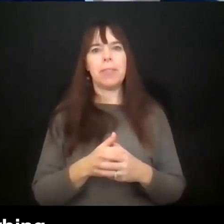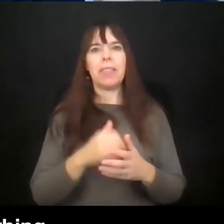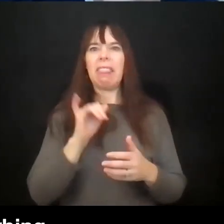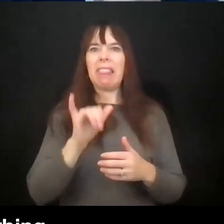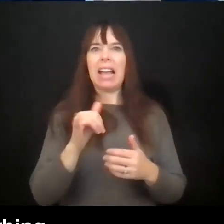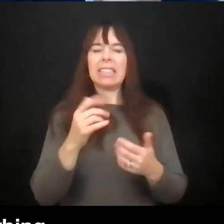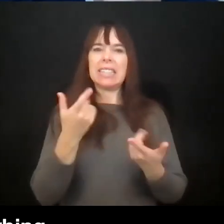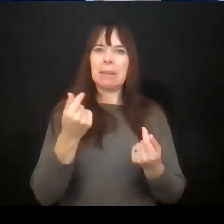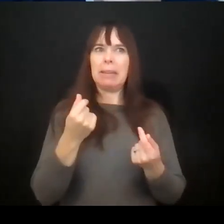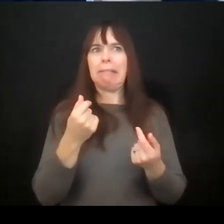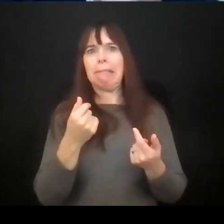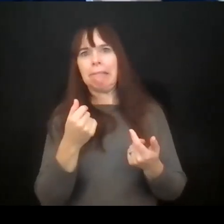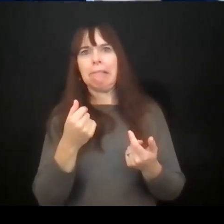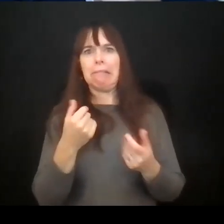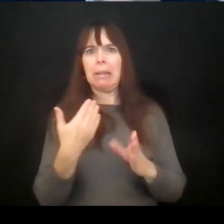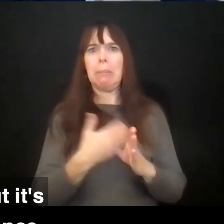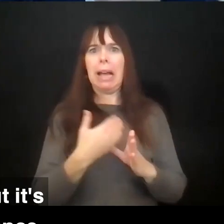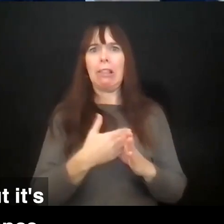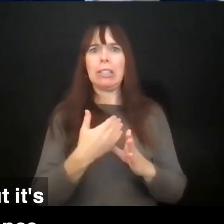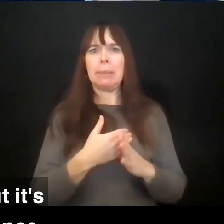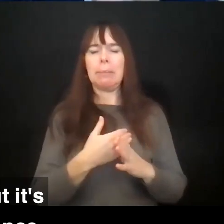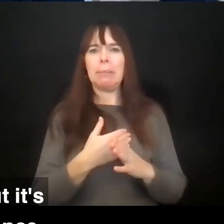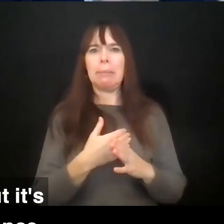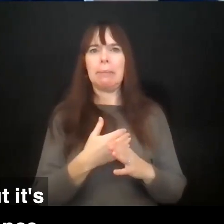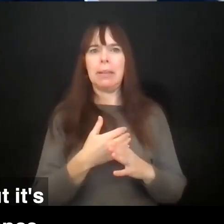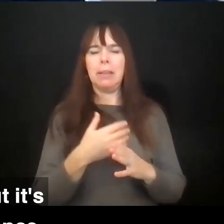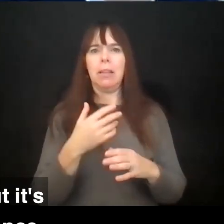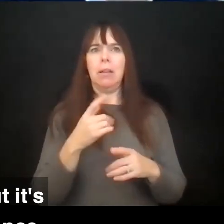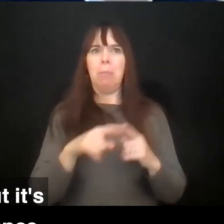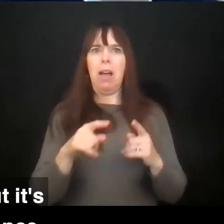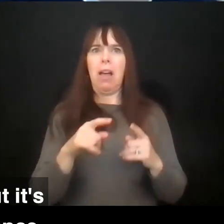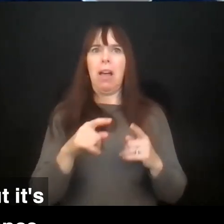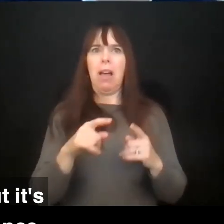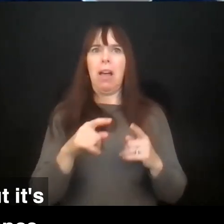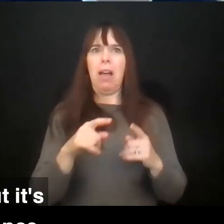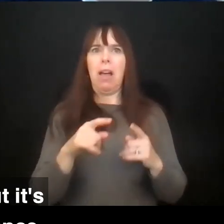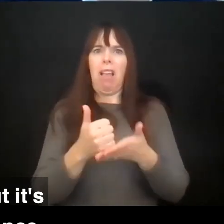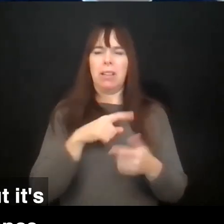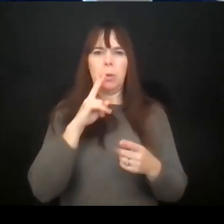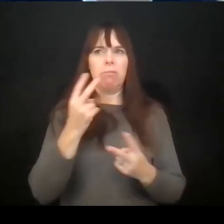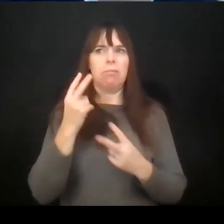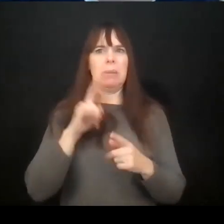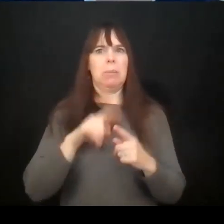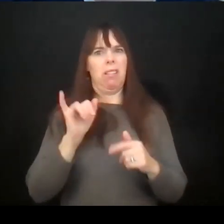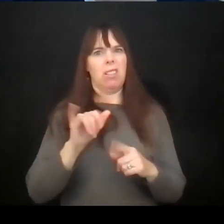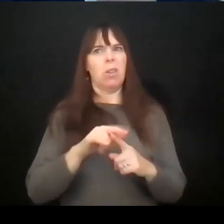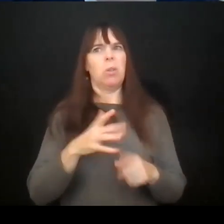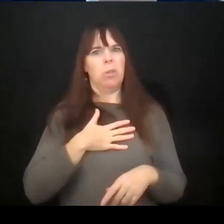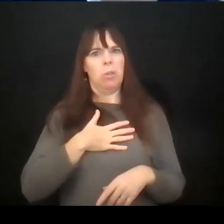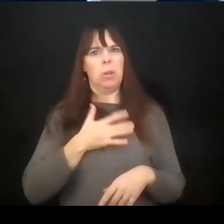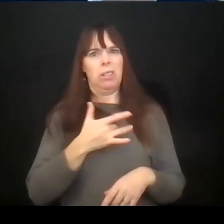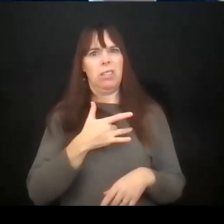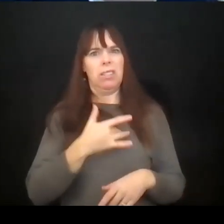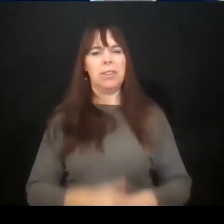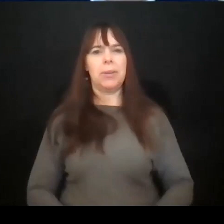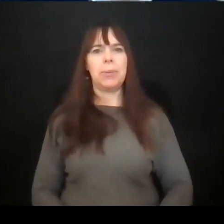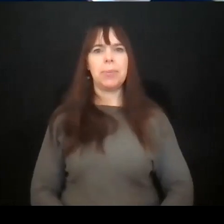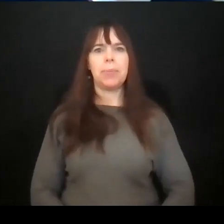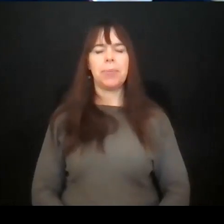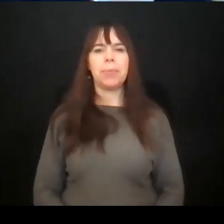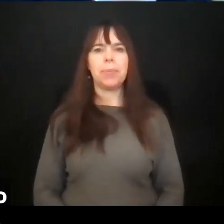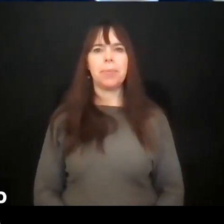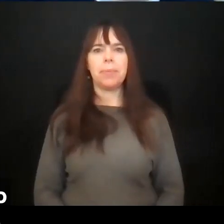somewhat disturbing. It's a remembrance, but it's a disturbing remembrance. New slide shows a vessel,